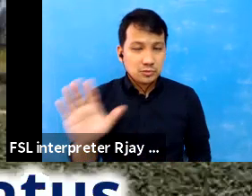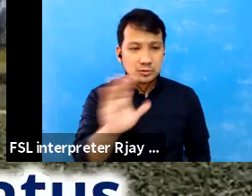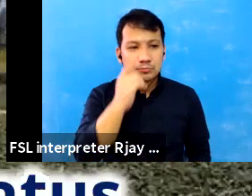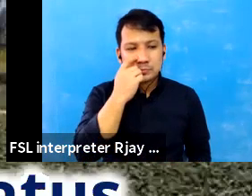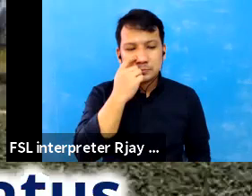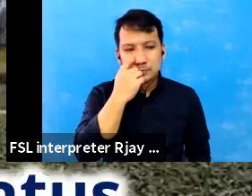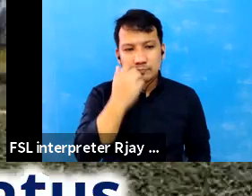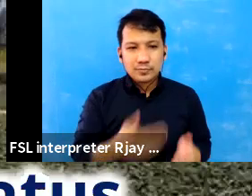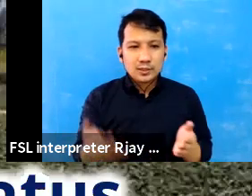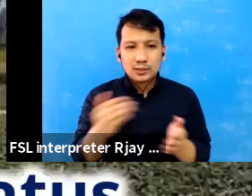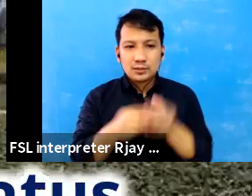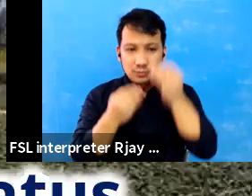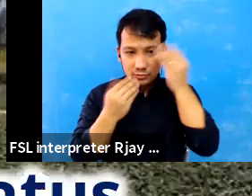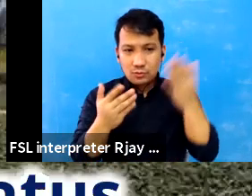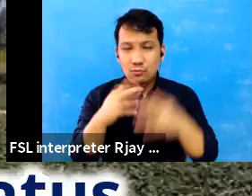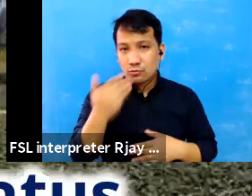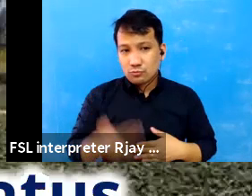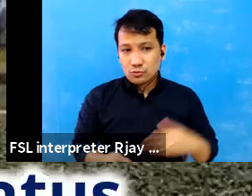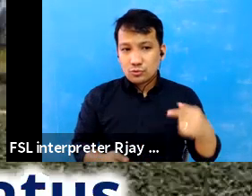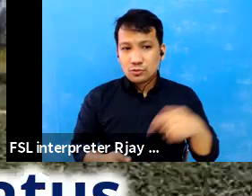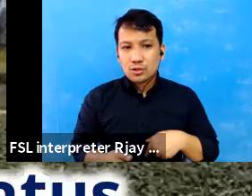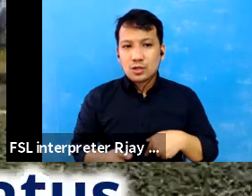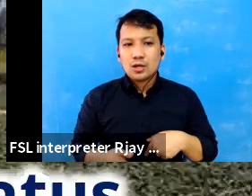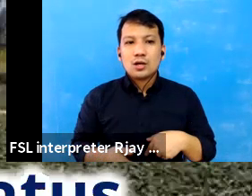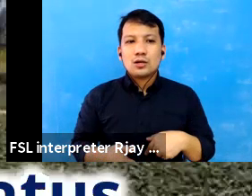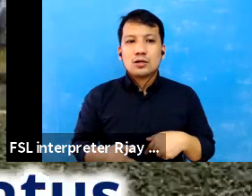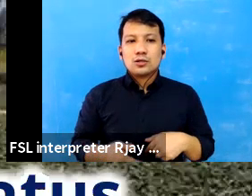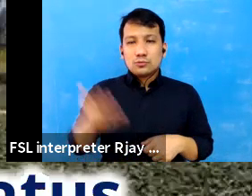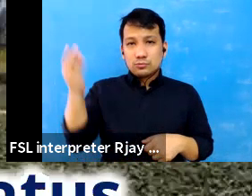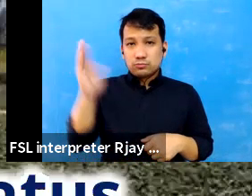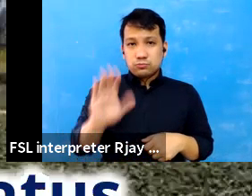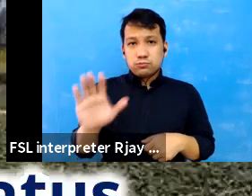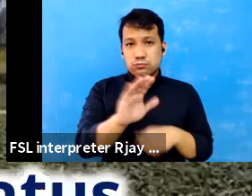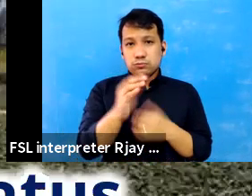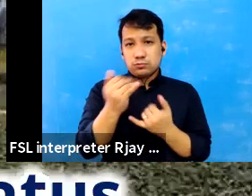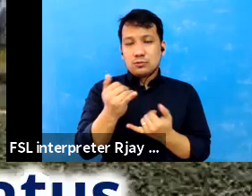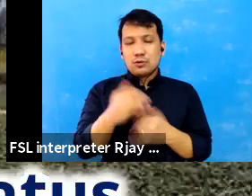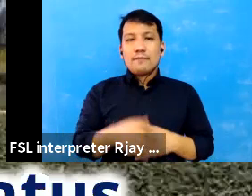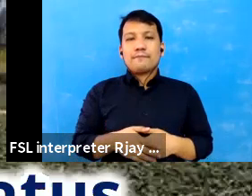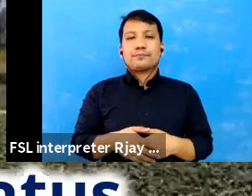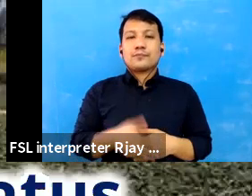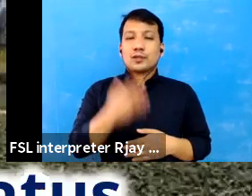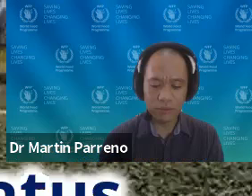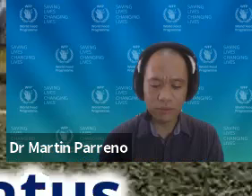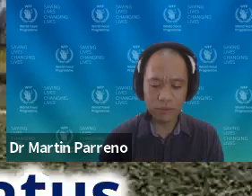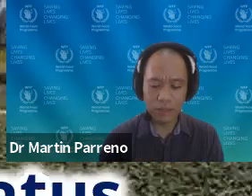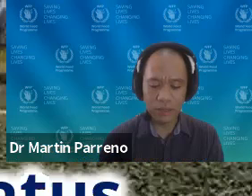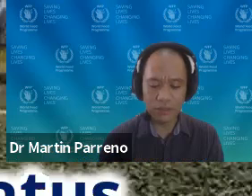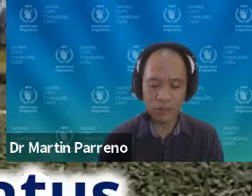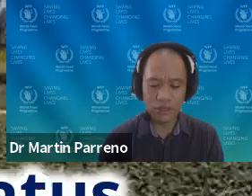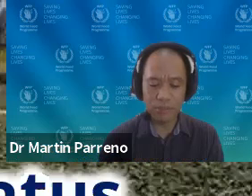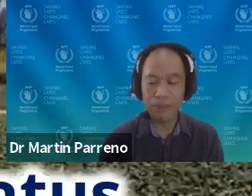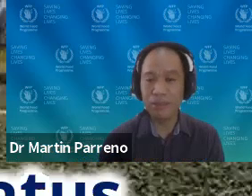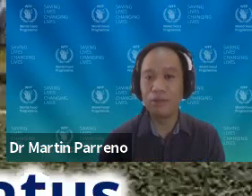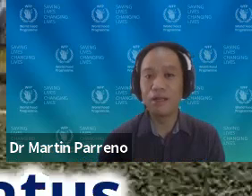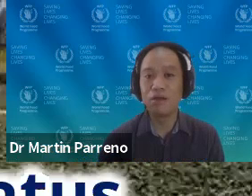also thanks and welcome to my co-resource persons today, And of course, thank you also to Director